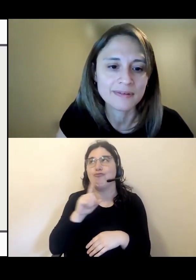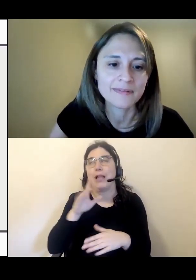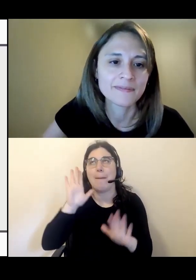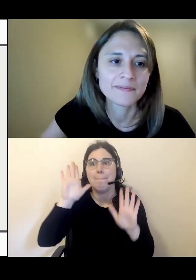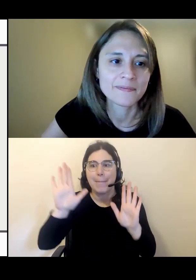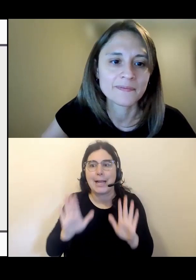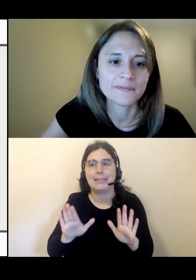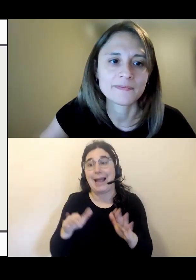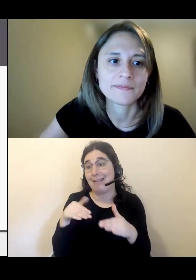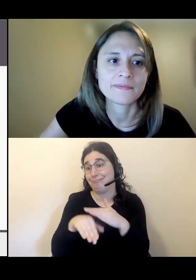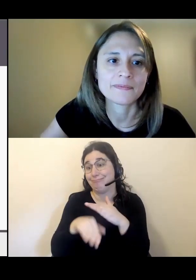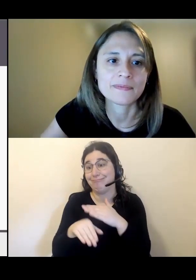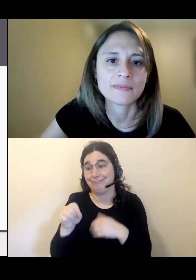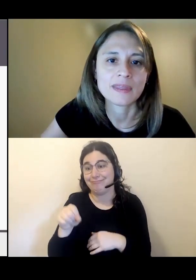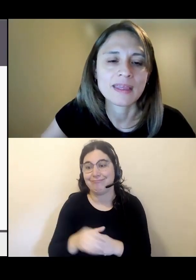accessible.